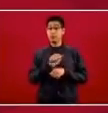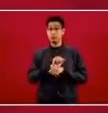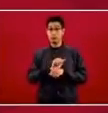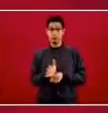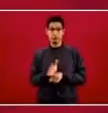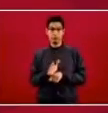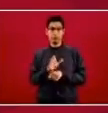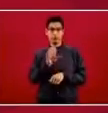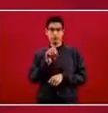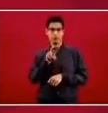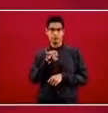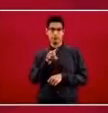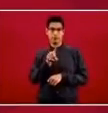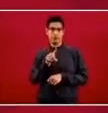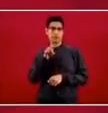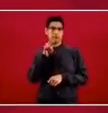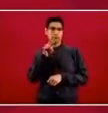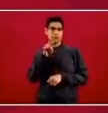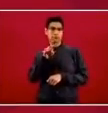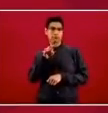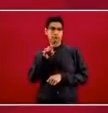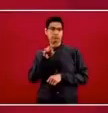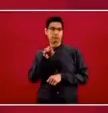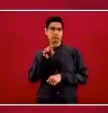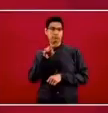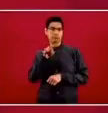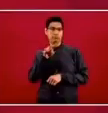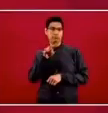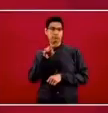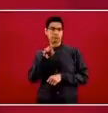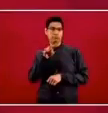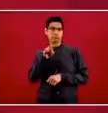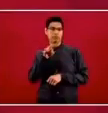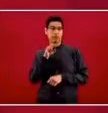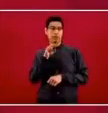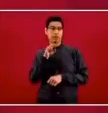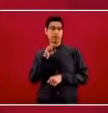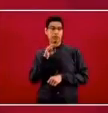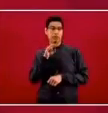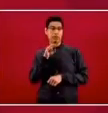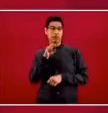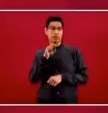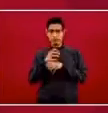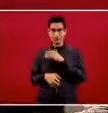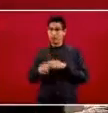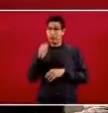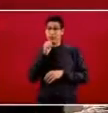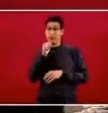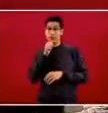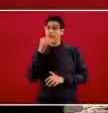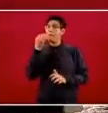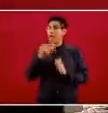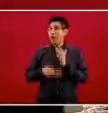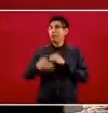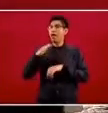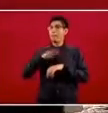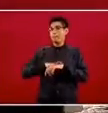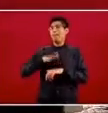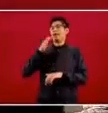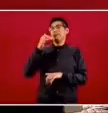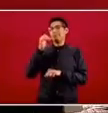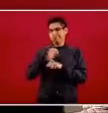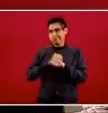to the virus, will activate this fast test. But this immunological response hasn't